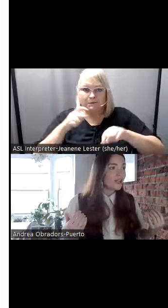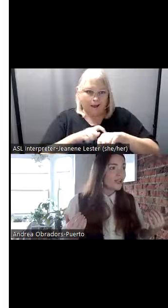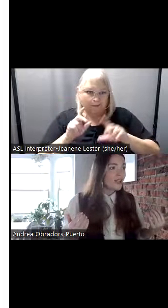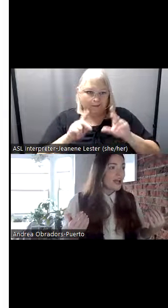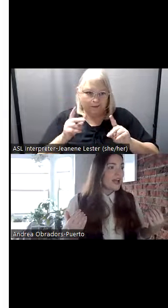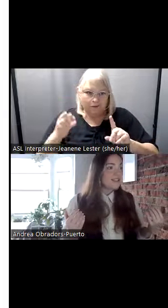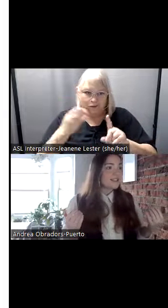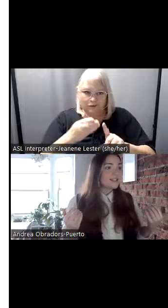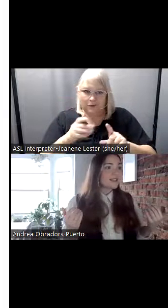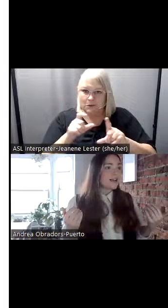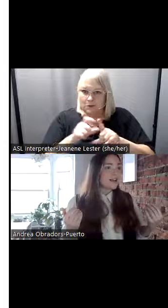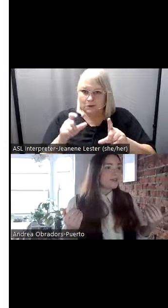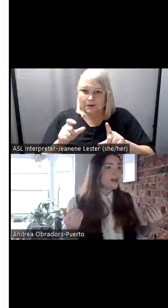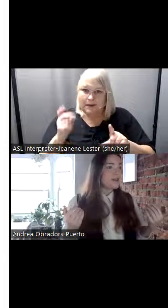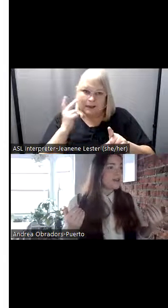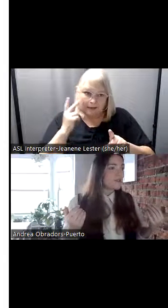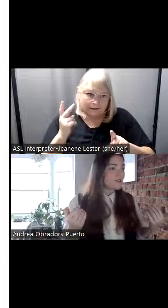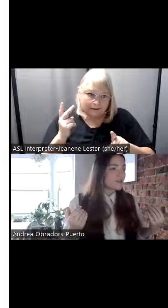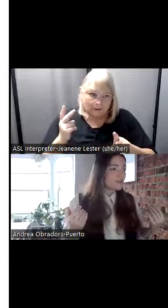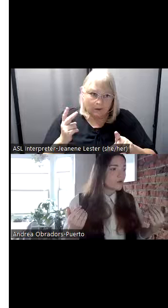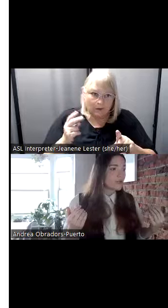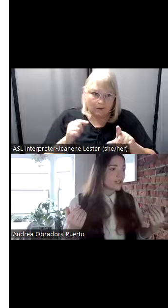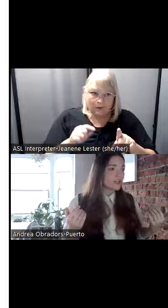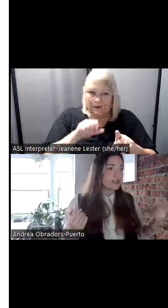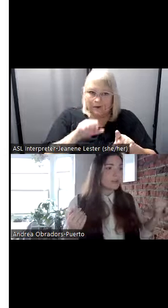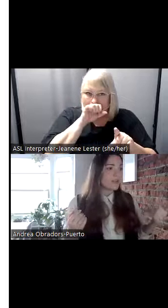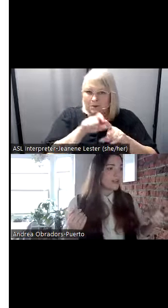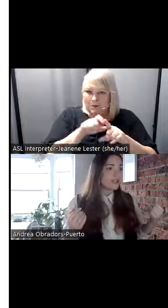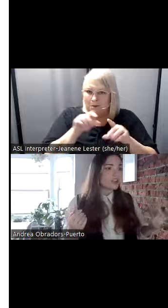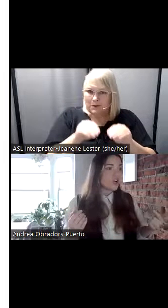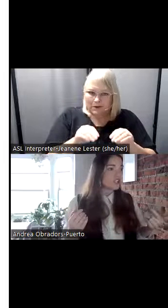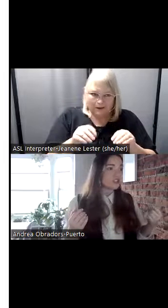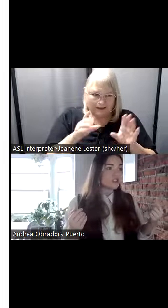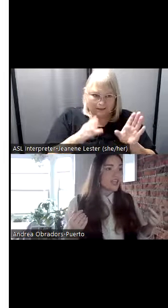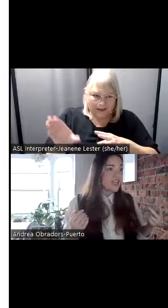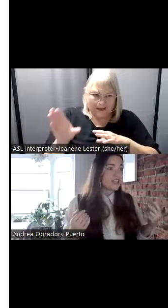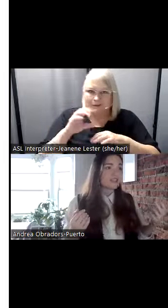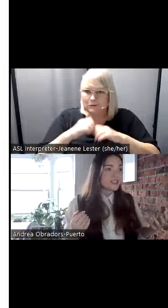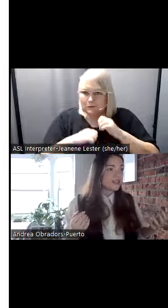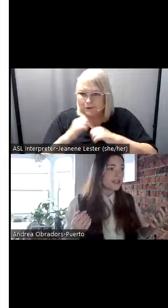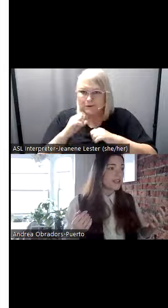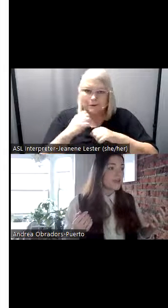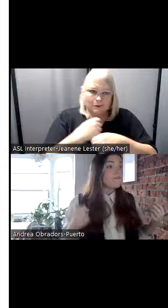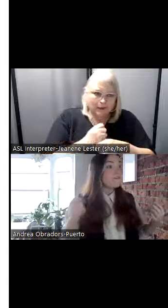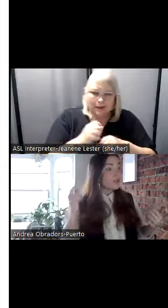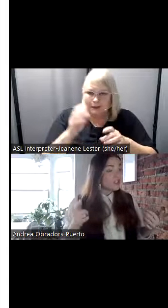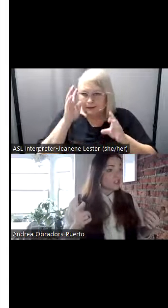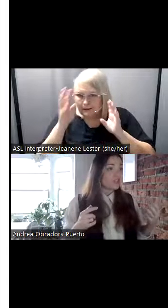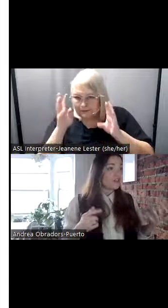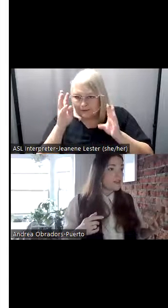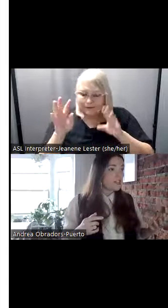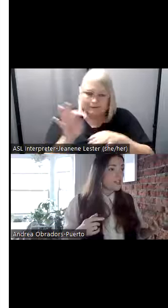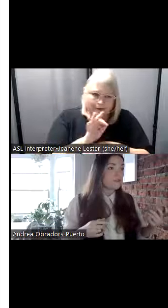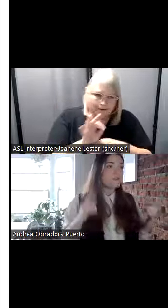word. I see a lot of, I love the words that you're putting here, like planning, structure, create, creativity,